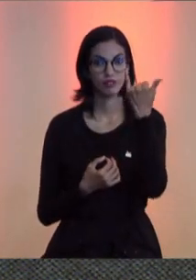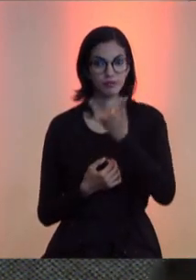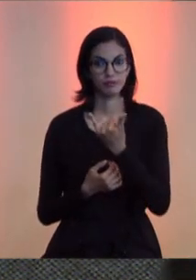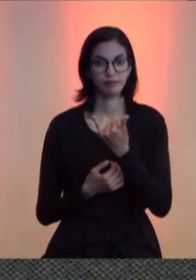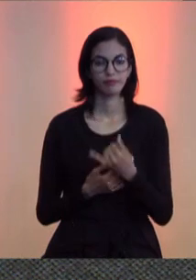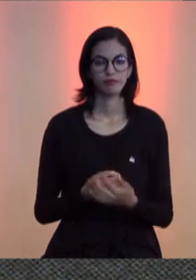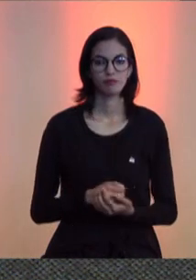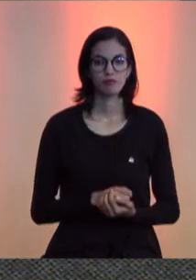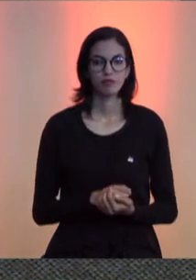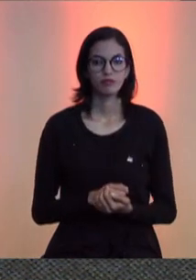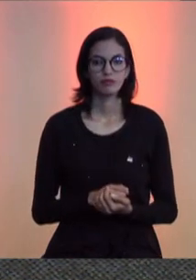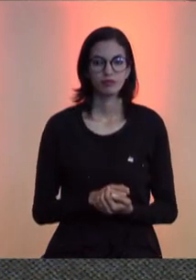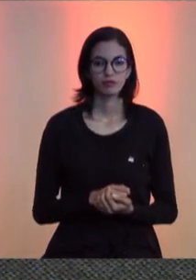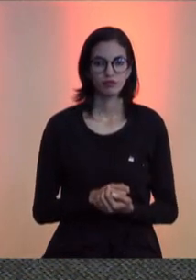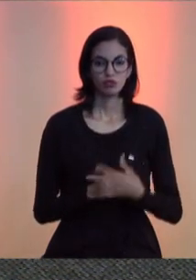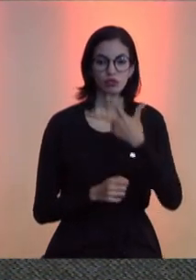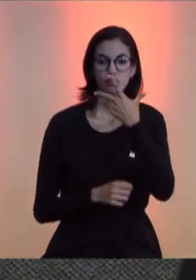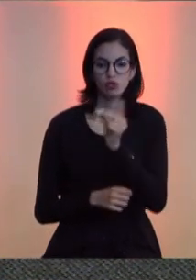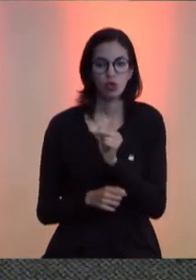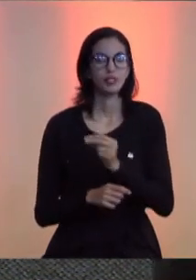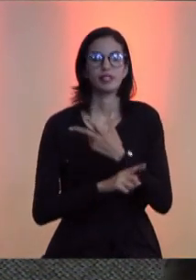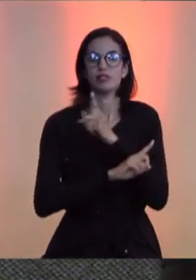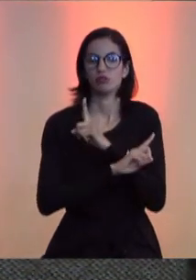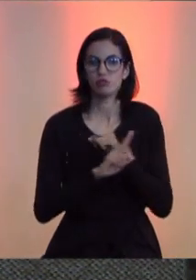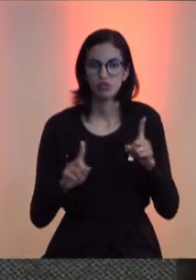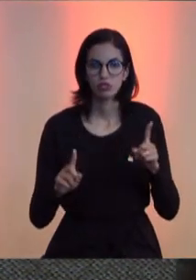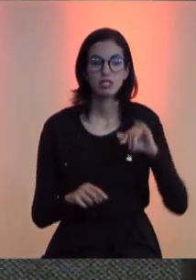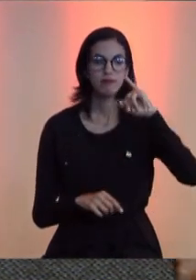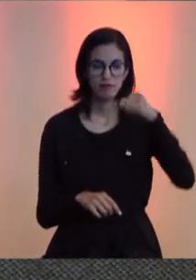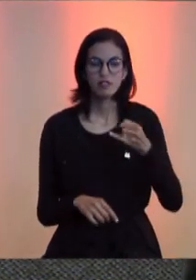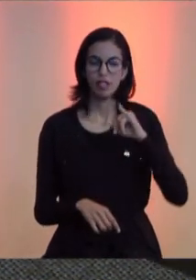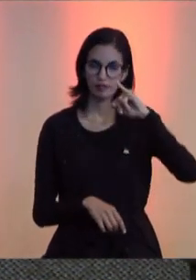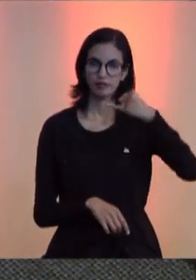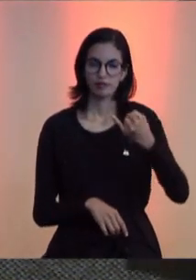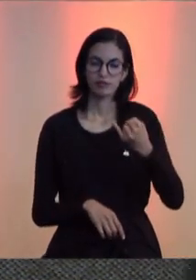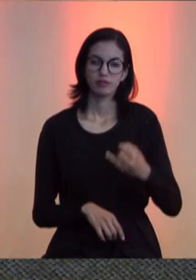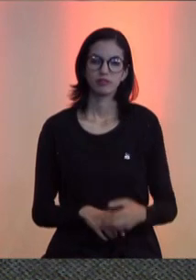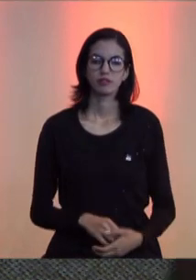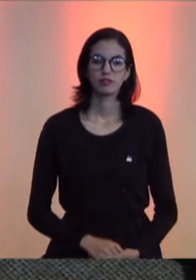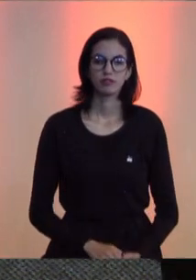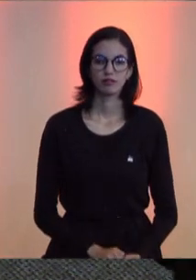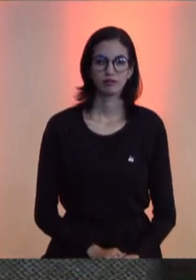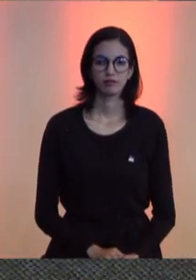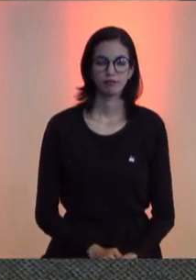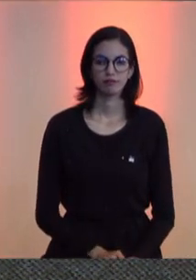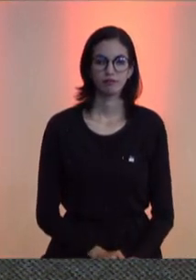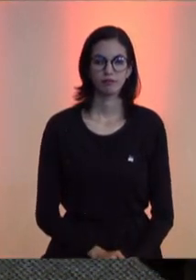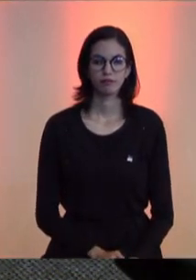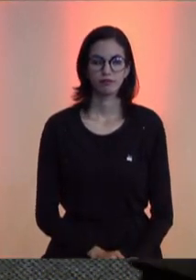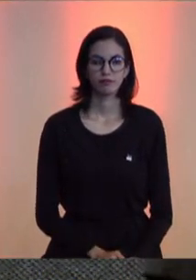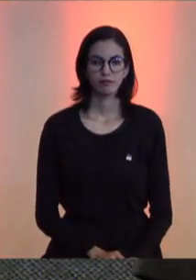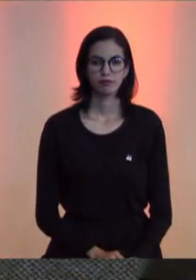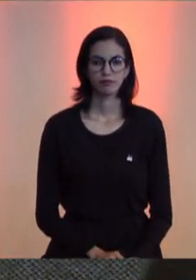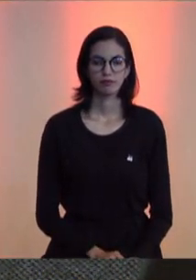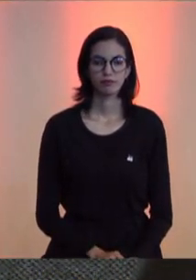no. No es no. Yes is yes. Sí es sí. You can't be a bandera going this way and that